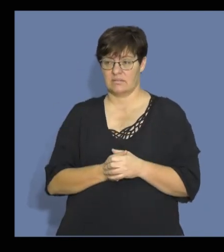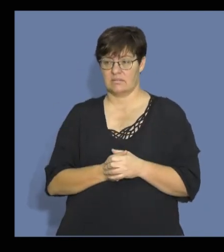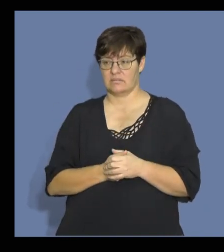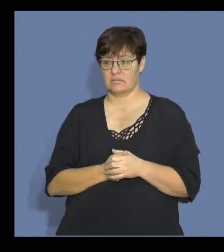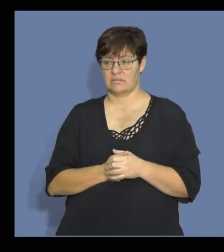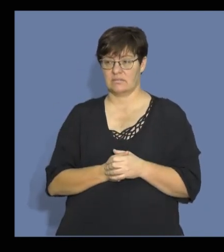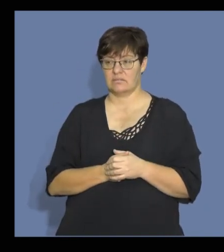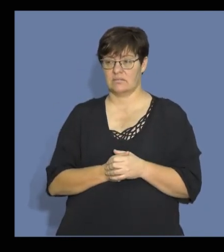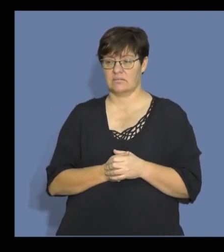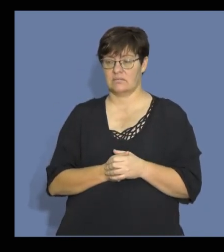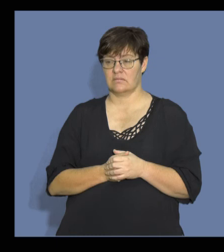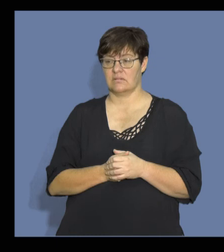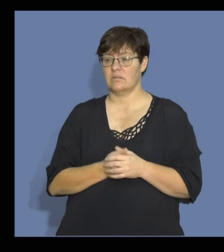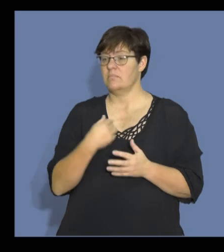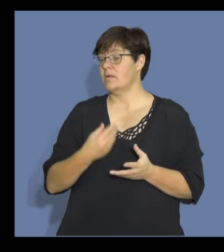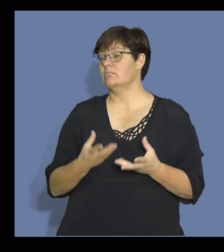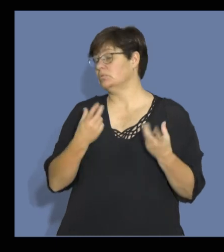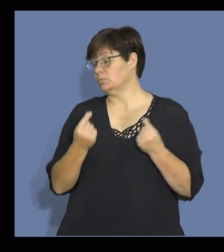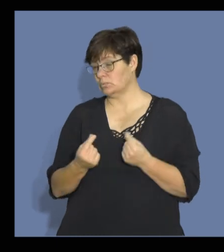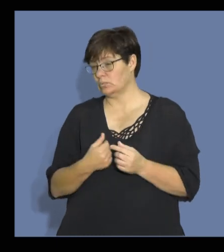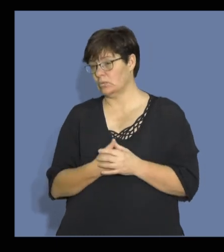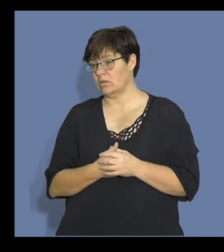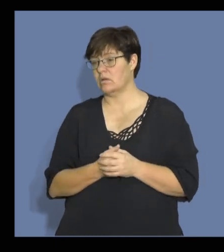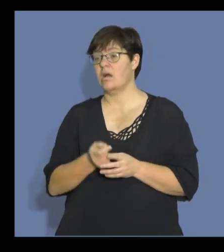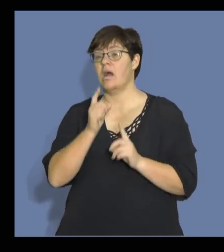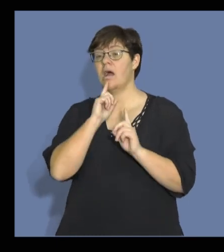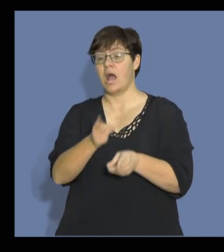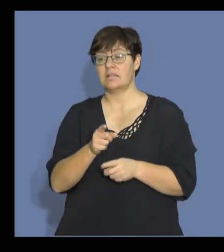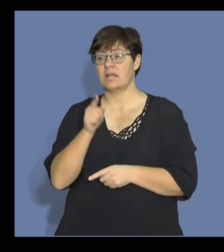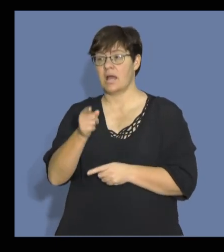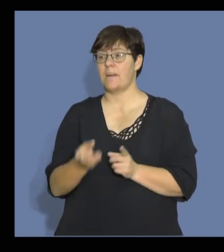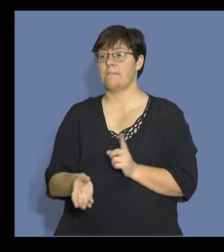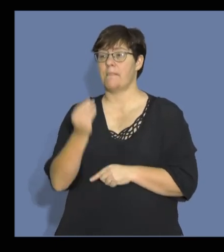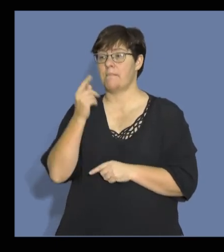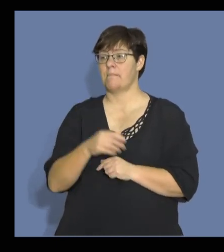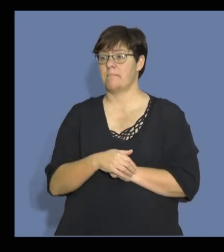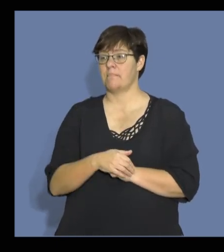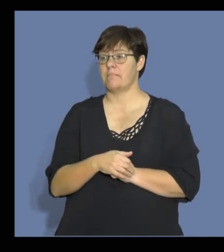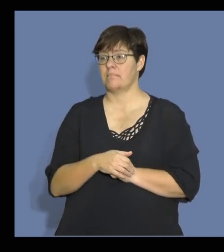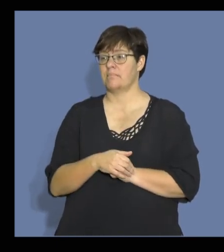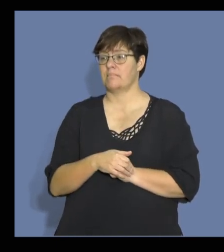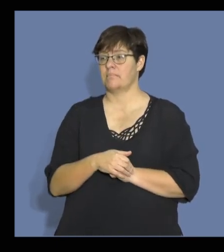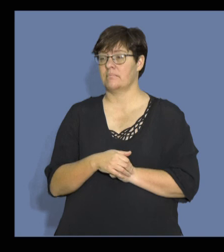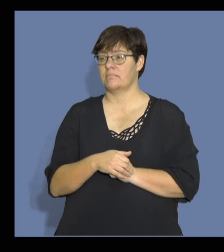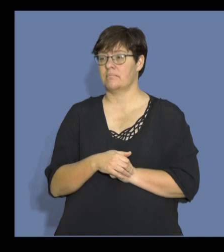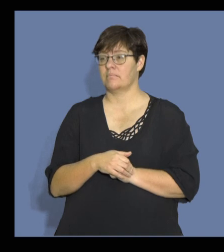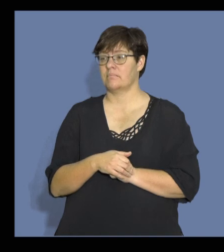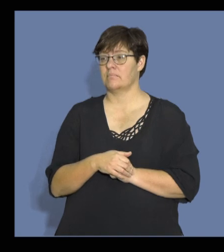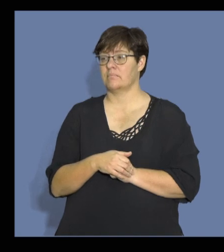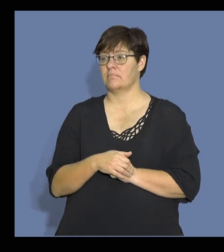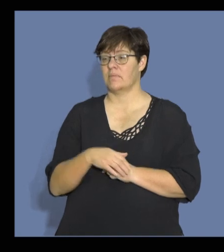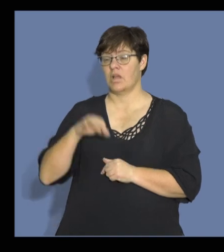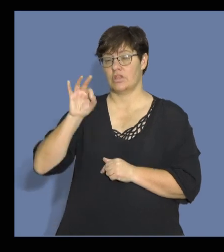Y over 2 is equal to 9. And if I do that, the answer that I'm going to be getting is going to be